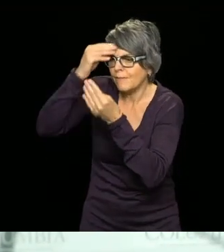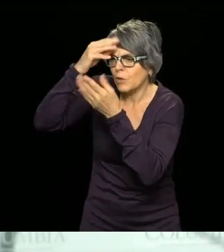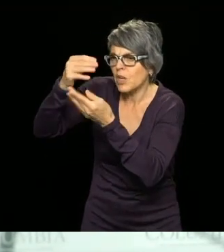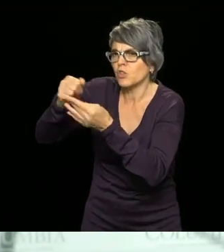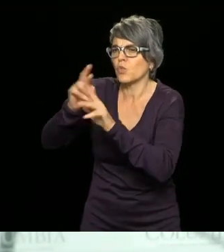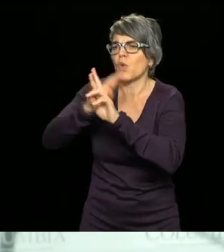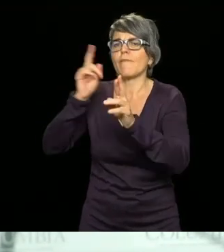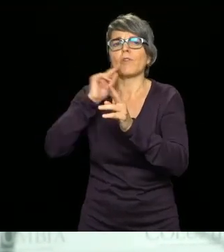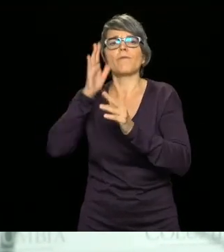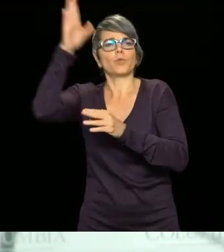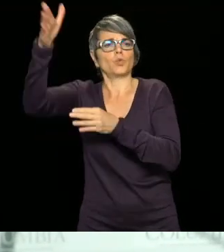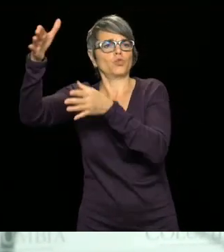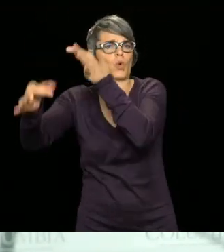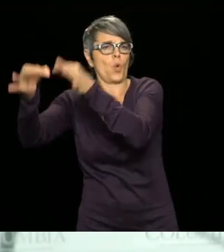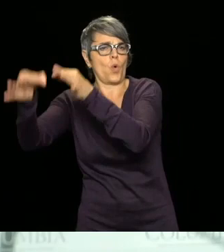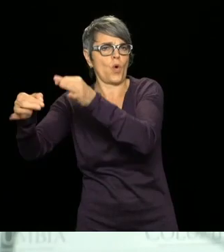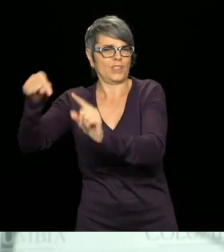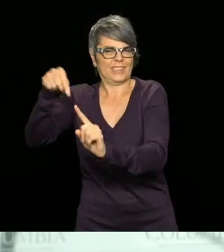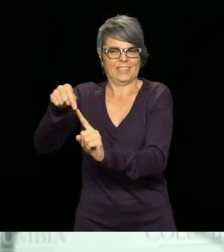because A, we didn't have